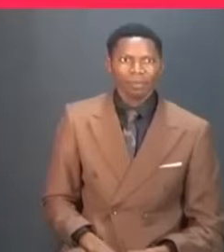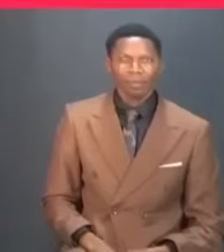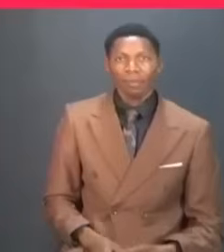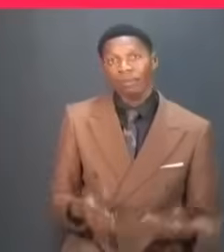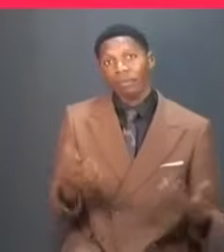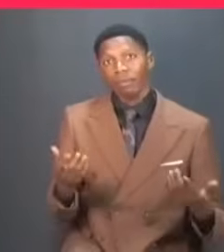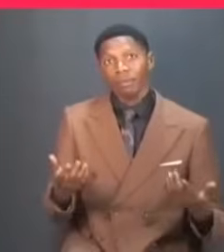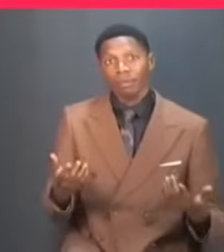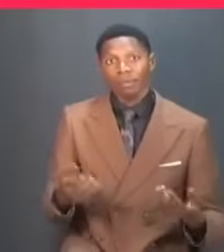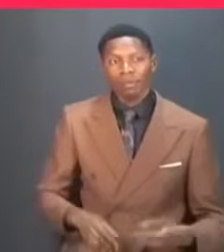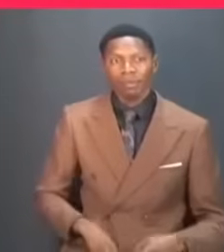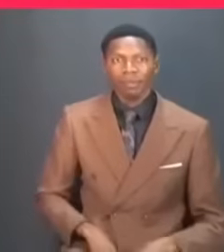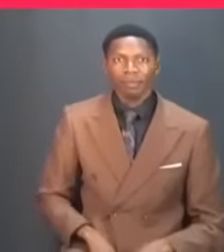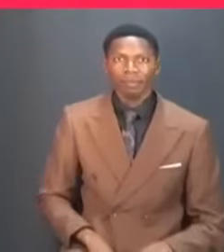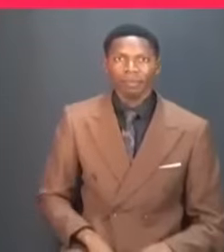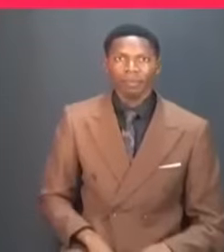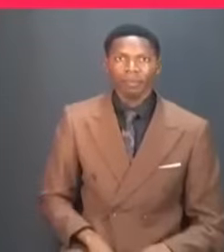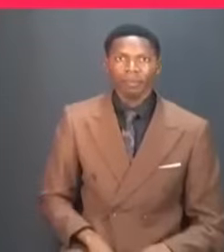Well,